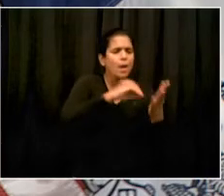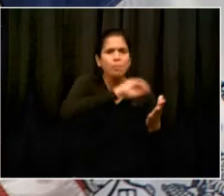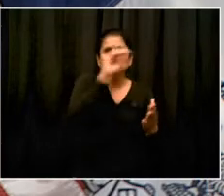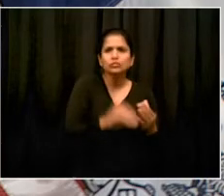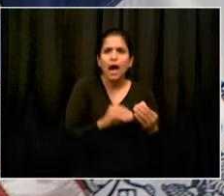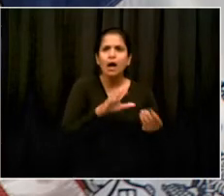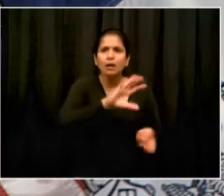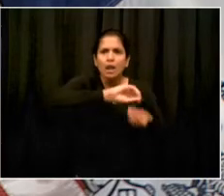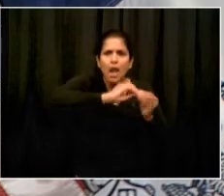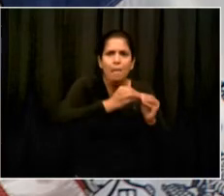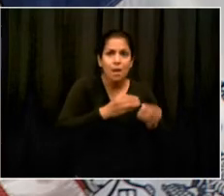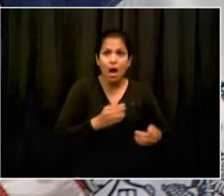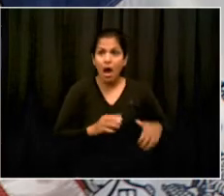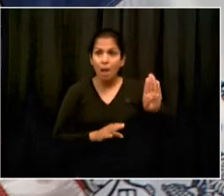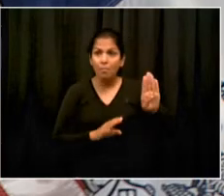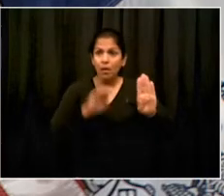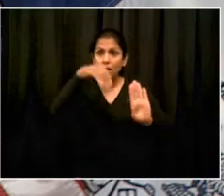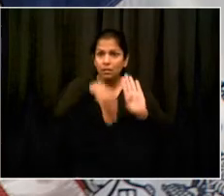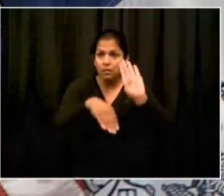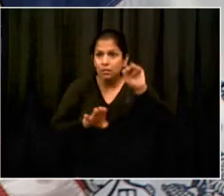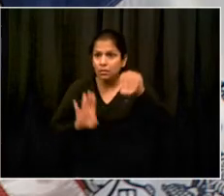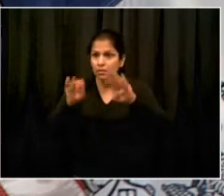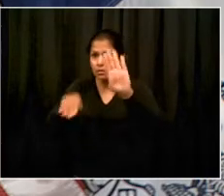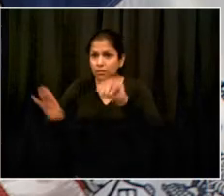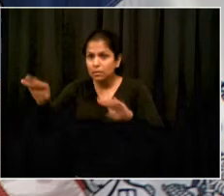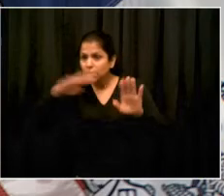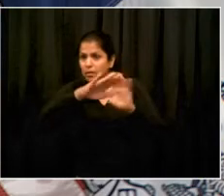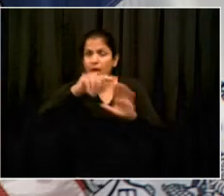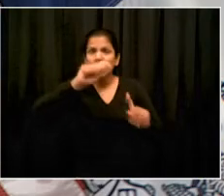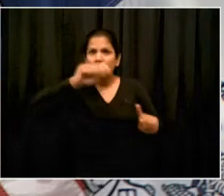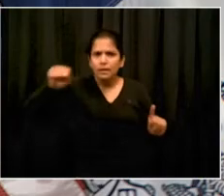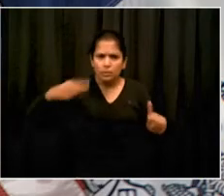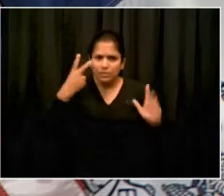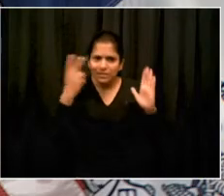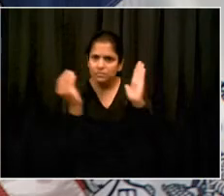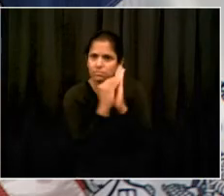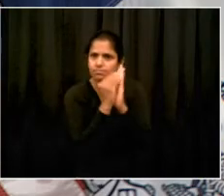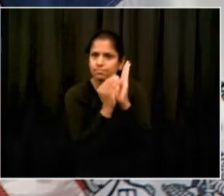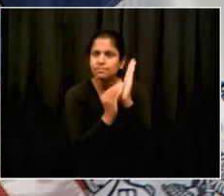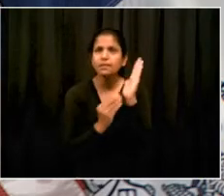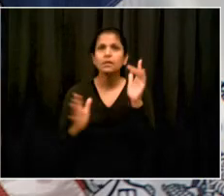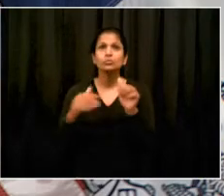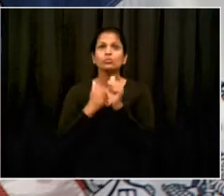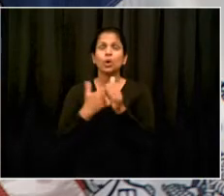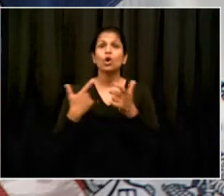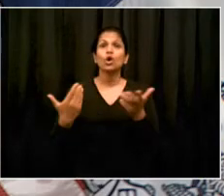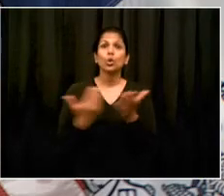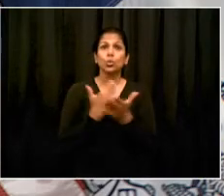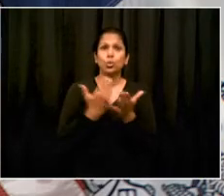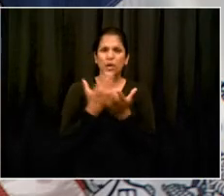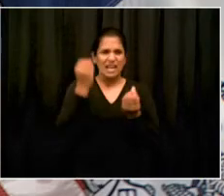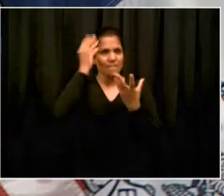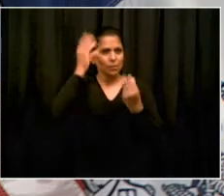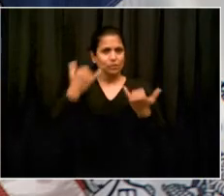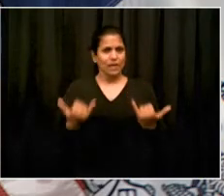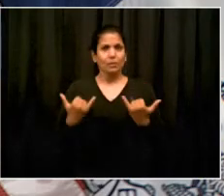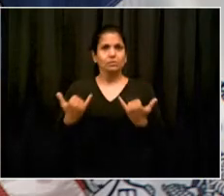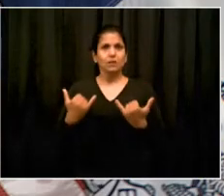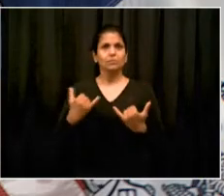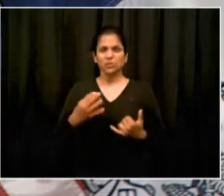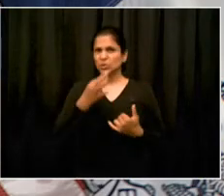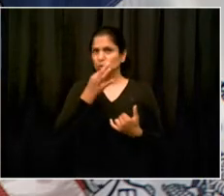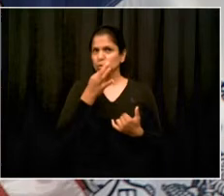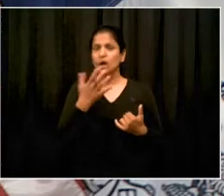if there's been an impact yet from a number of the efforts, and then make further decisions. As was laid out on Thursday and Friday,